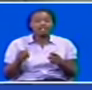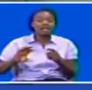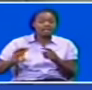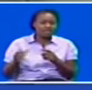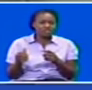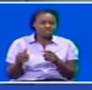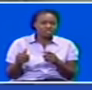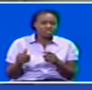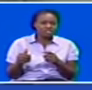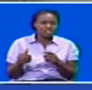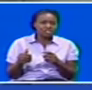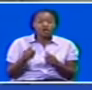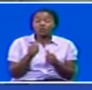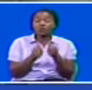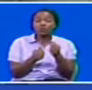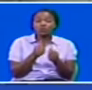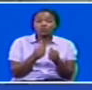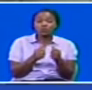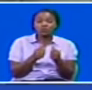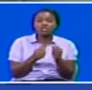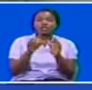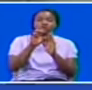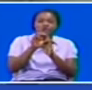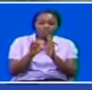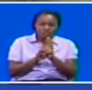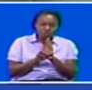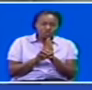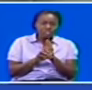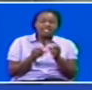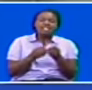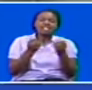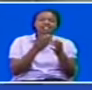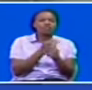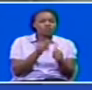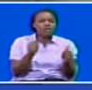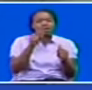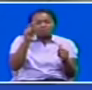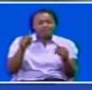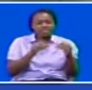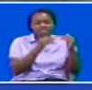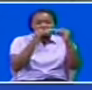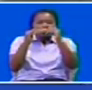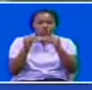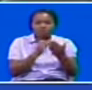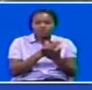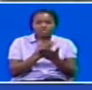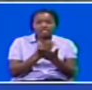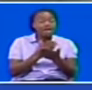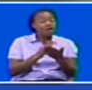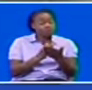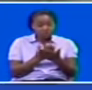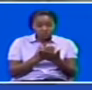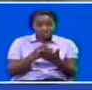matter, which constitution stipulates must be equitably shared between the national government and the